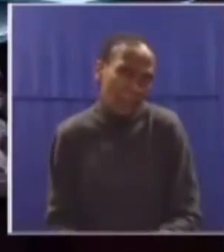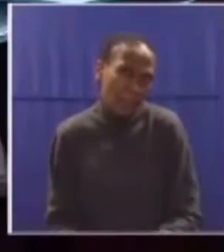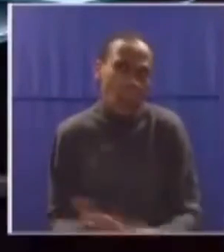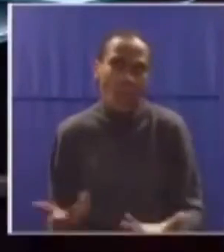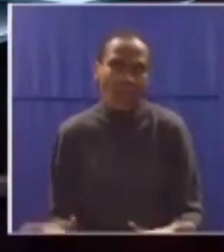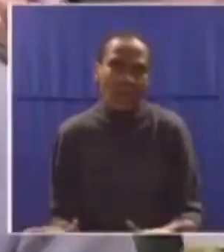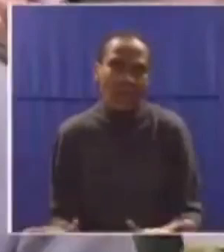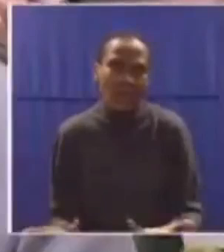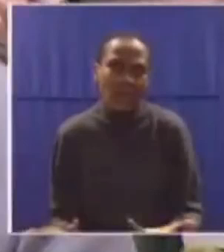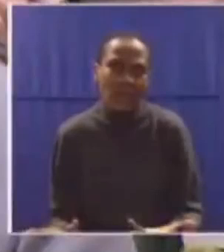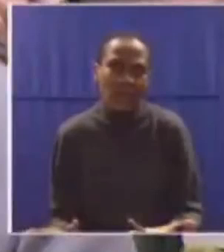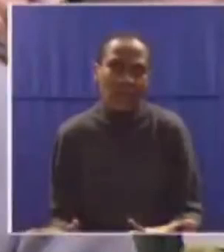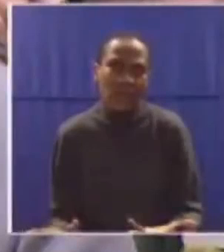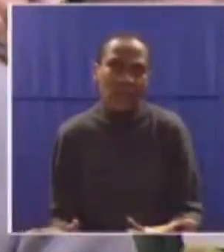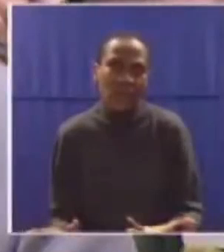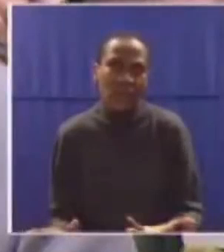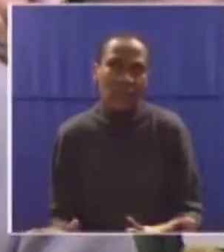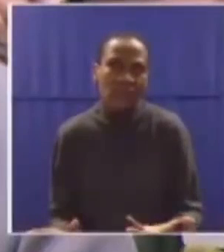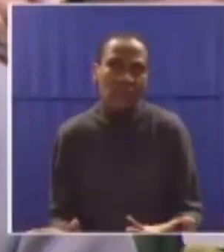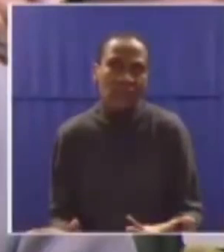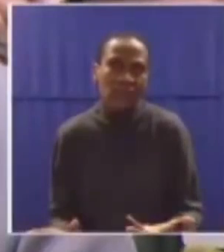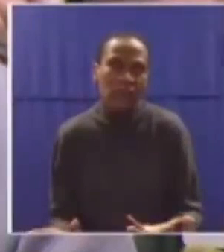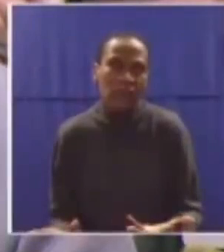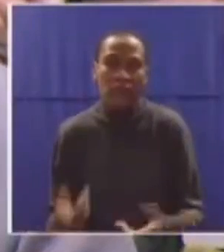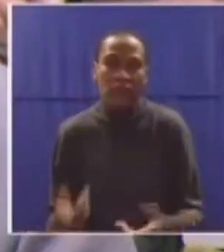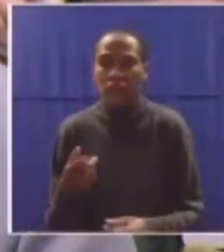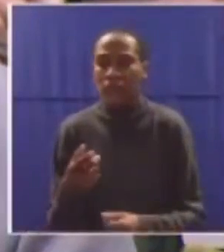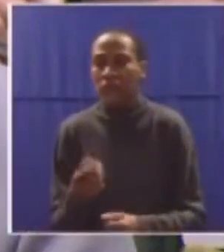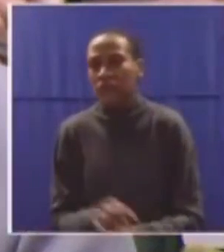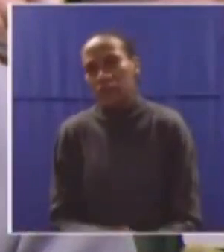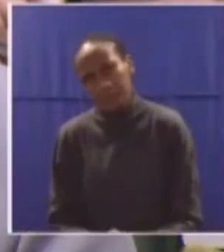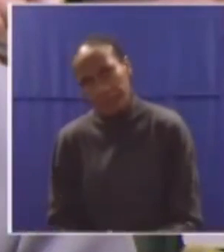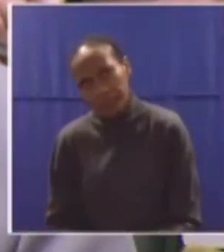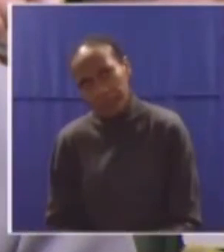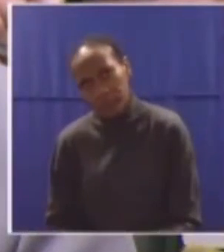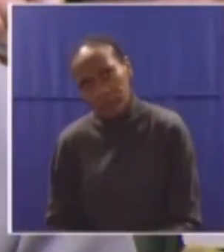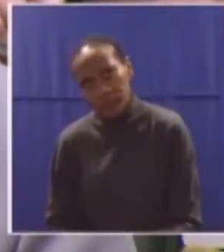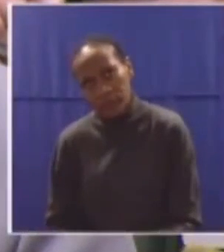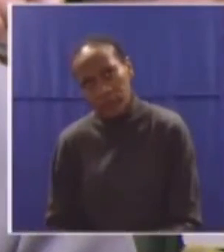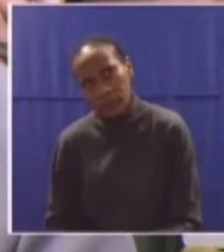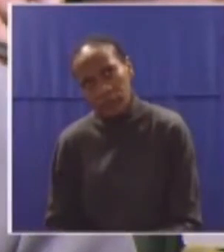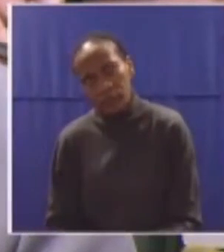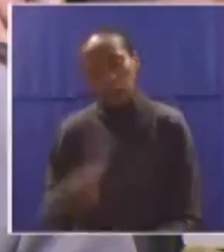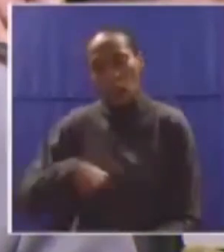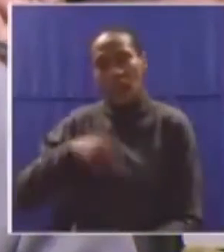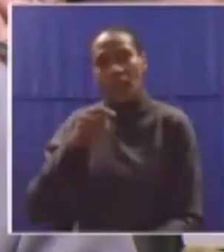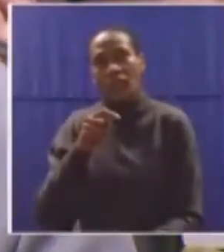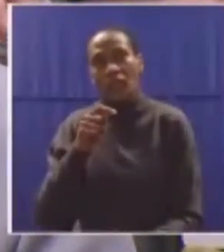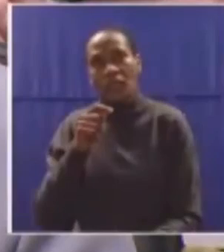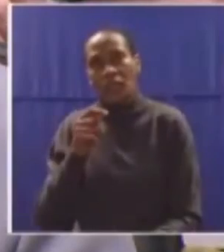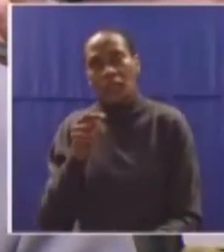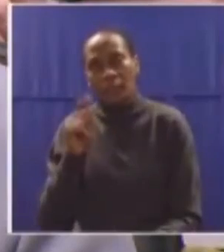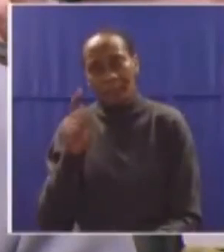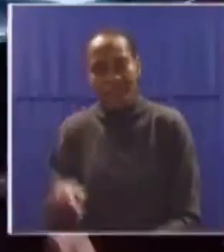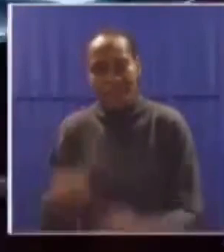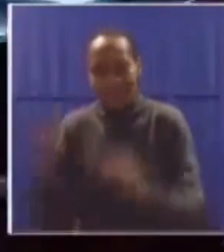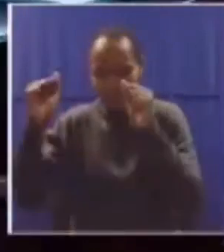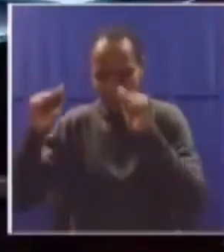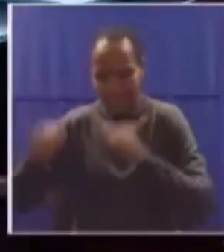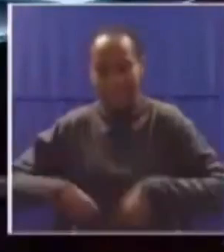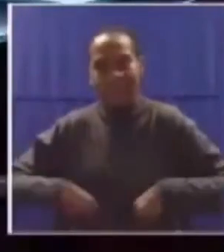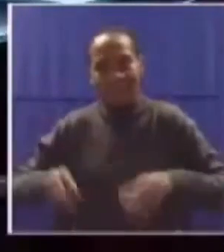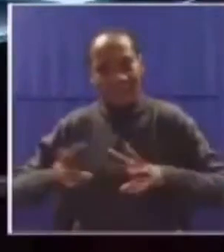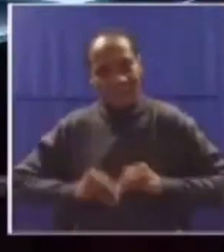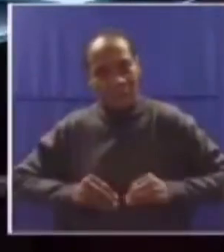comrade, member, Uguti, really, we have to agree that